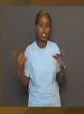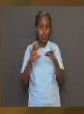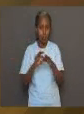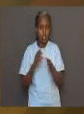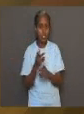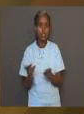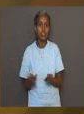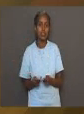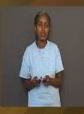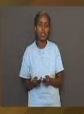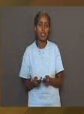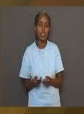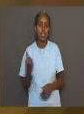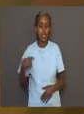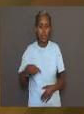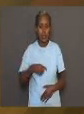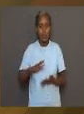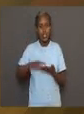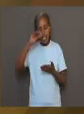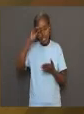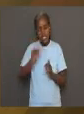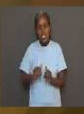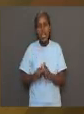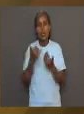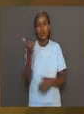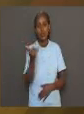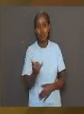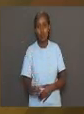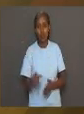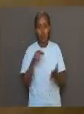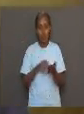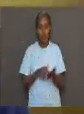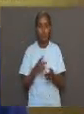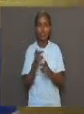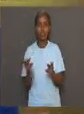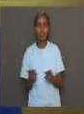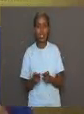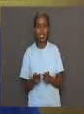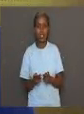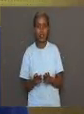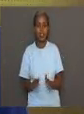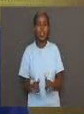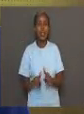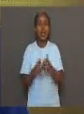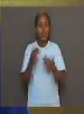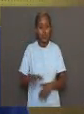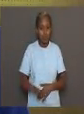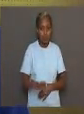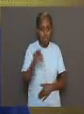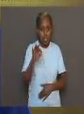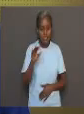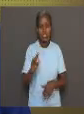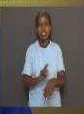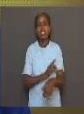space. We learned how to plot points in space, how to find the